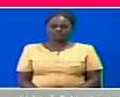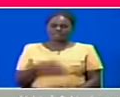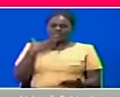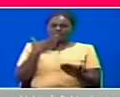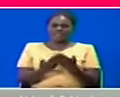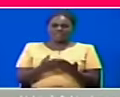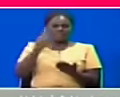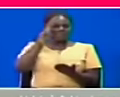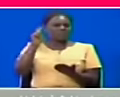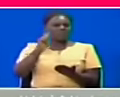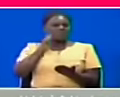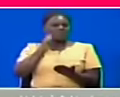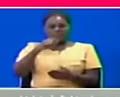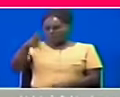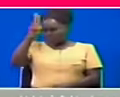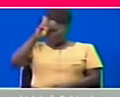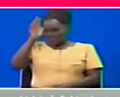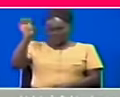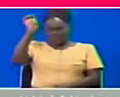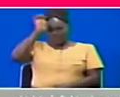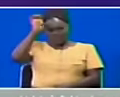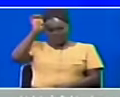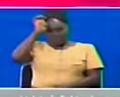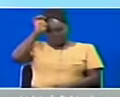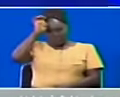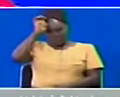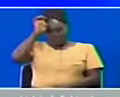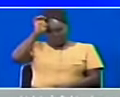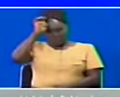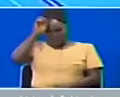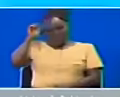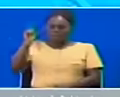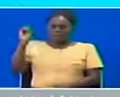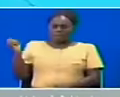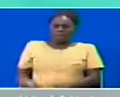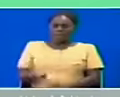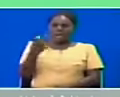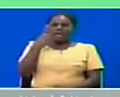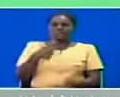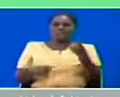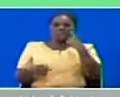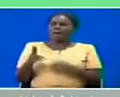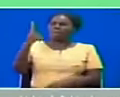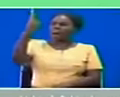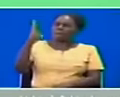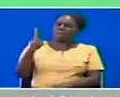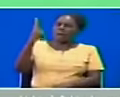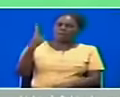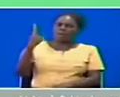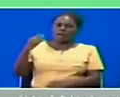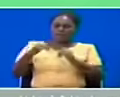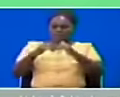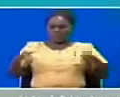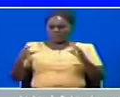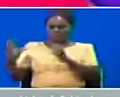Thank you, Timothy, for that. Now, police in Eldoret town were forced to lob tear gas canisters and fire bullets in the air to separate